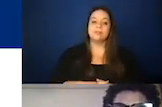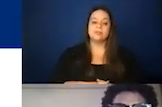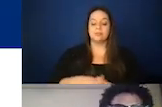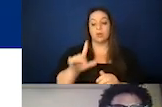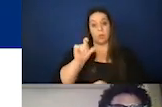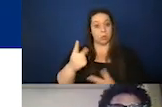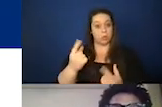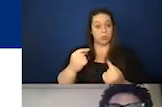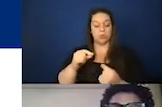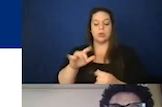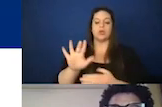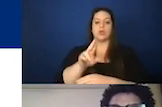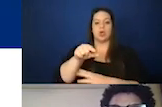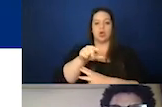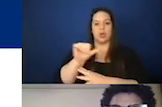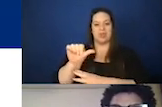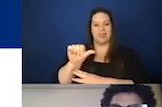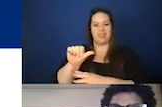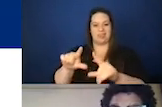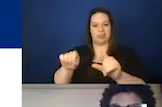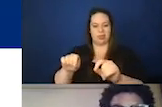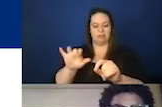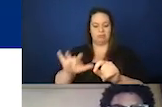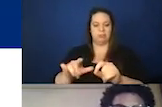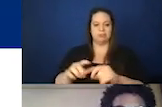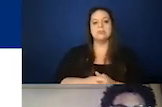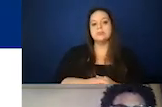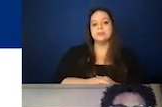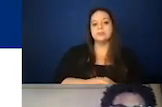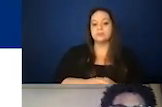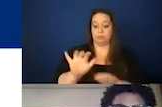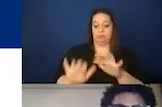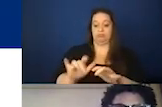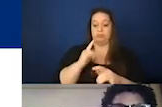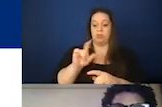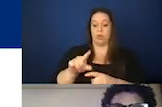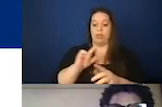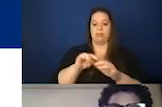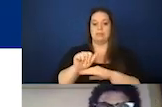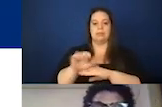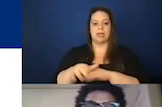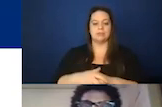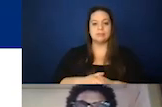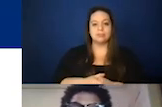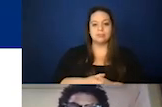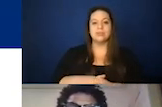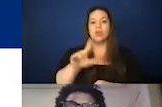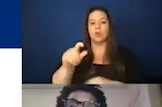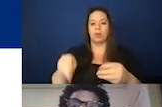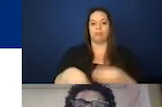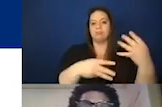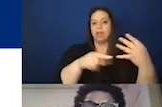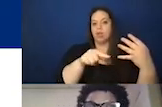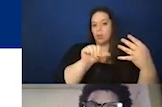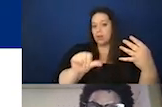feature. Type your questions to the Q&A box and then tap send. Replies will be seen in the Q&A window and may